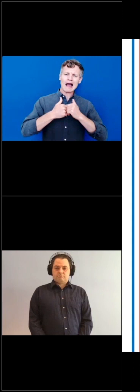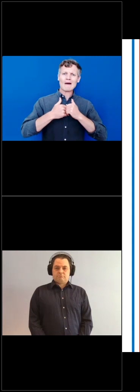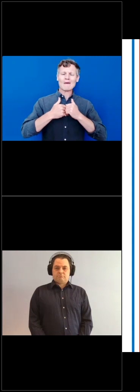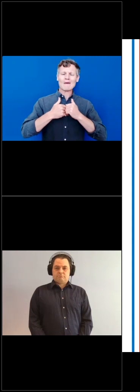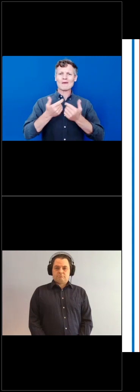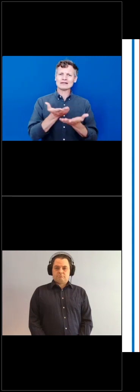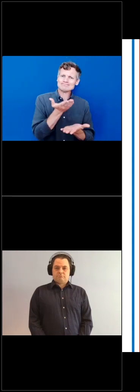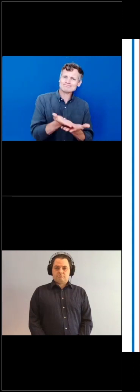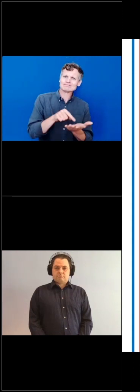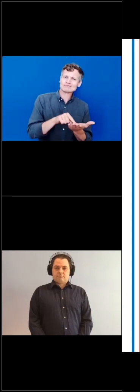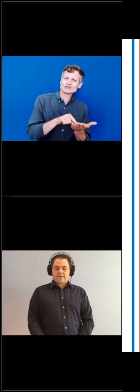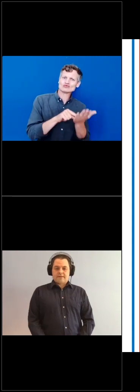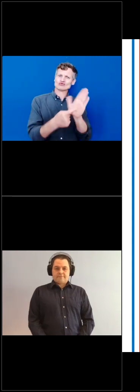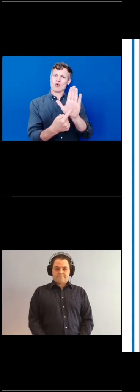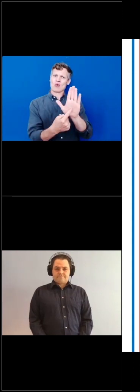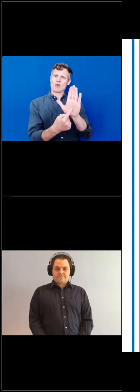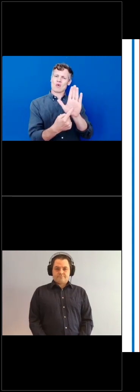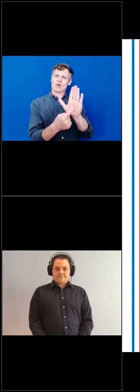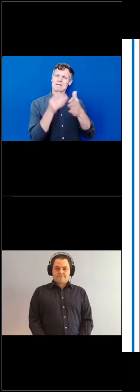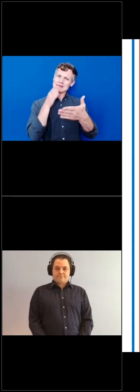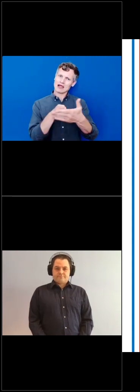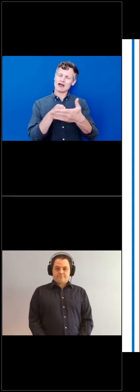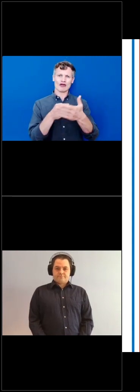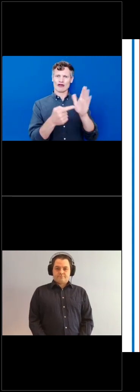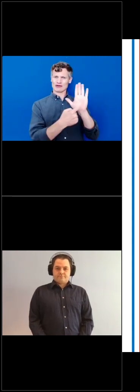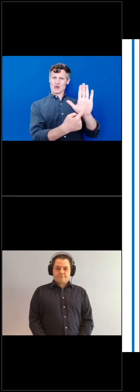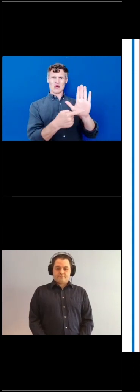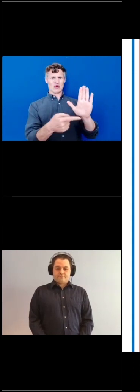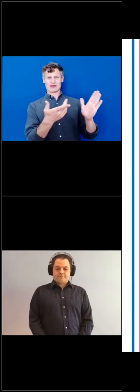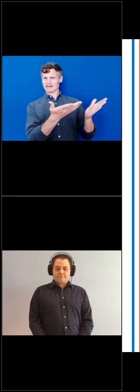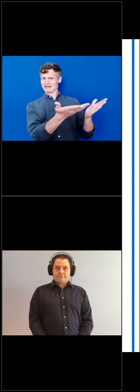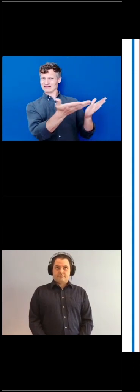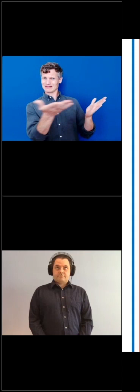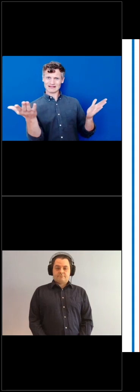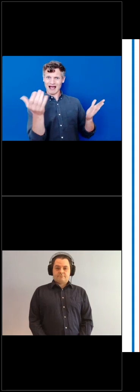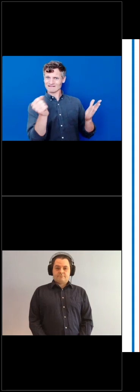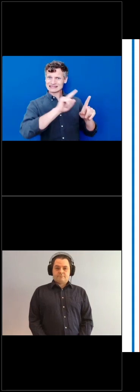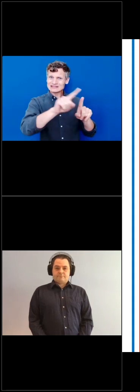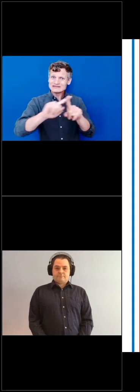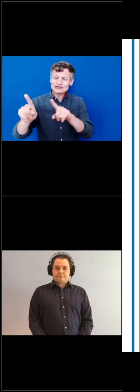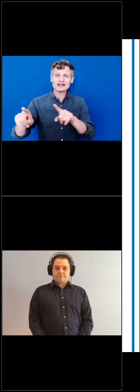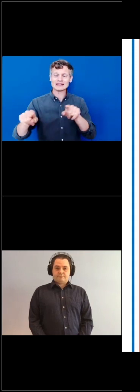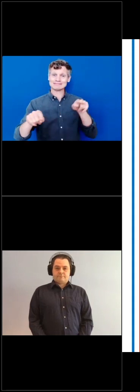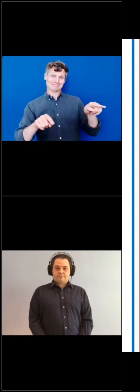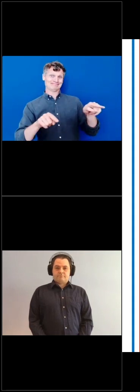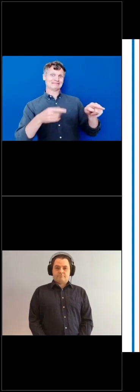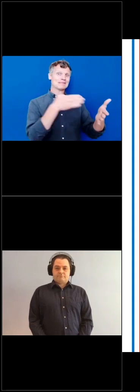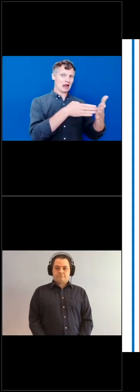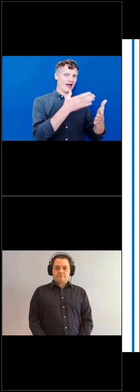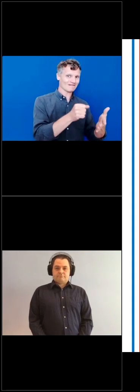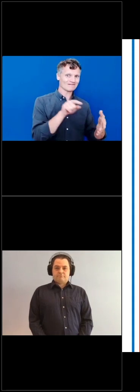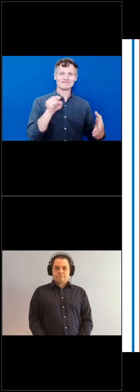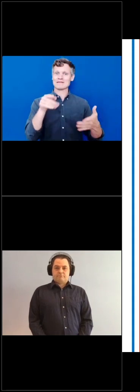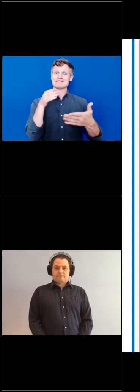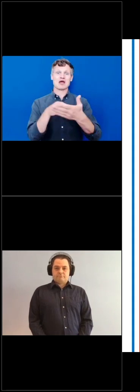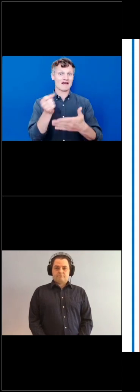the barriers are affecting persons with different impairments. And through this, we are able to determine